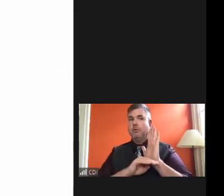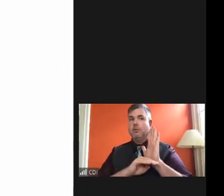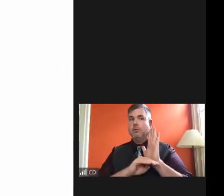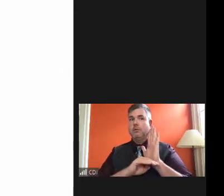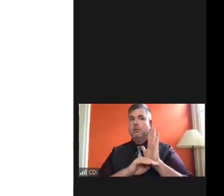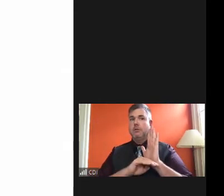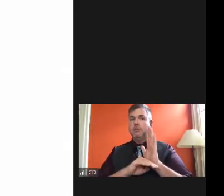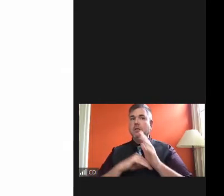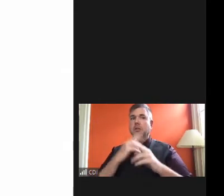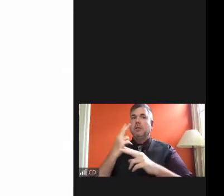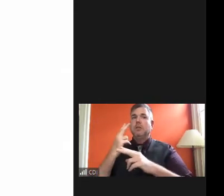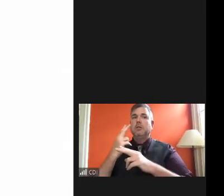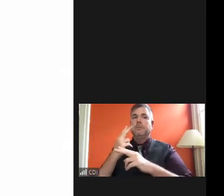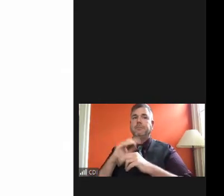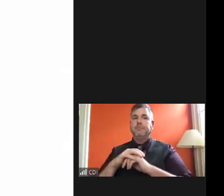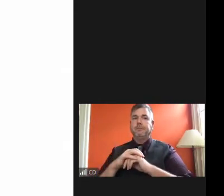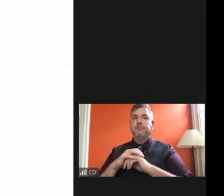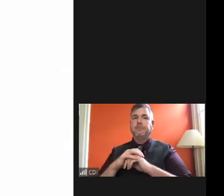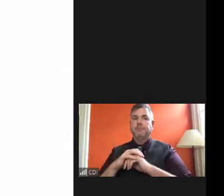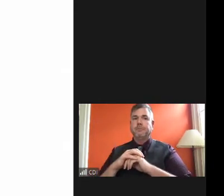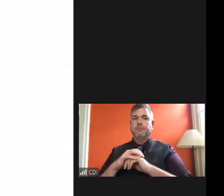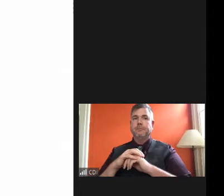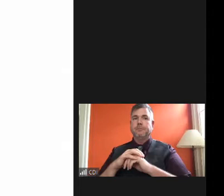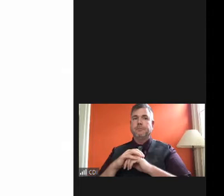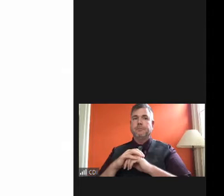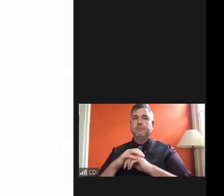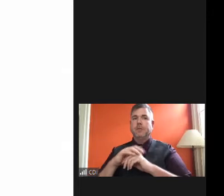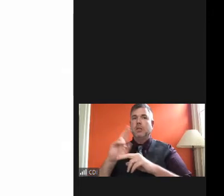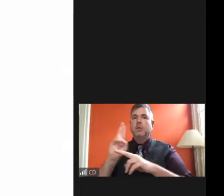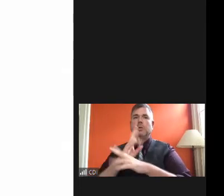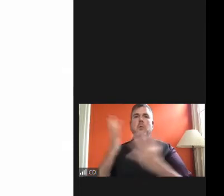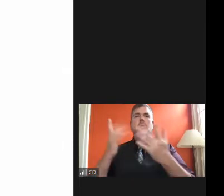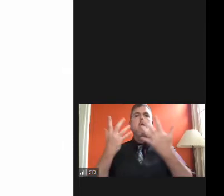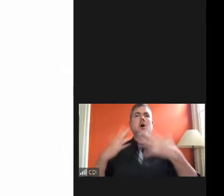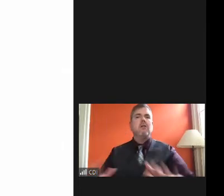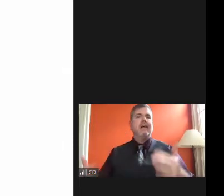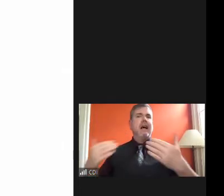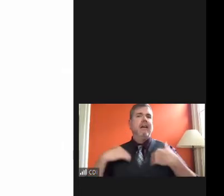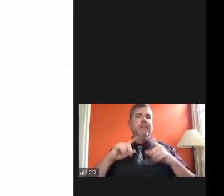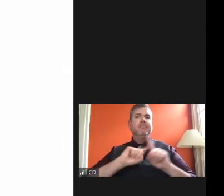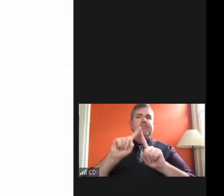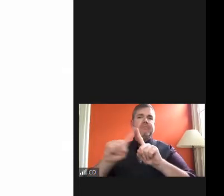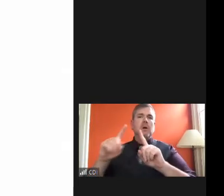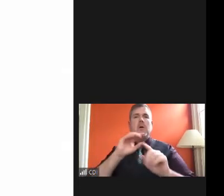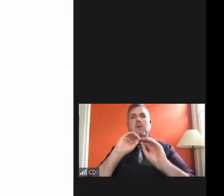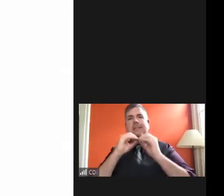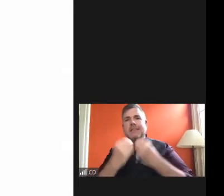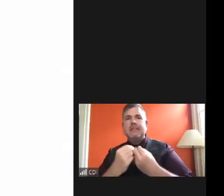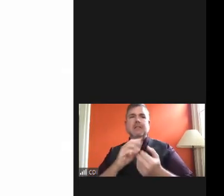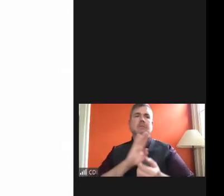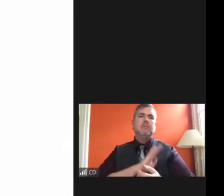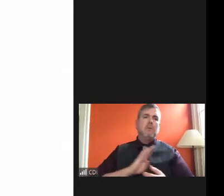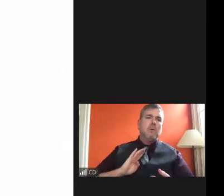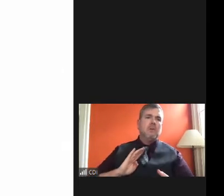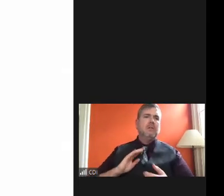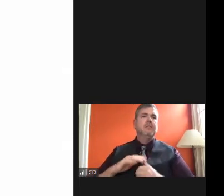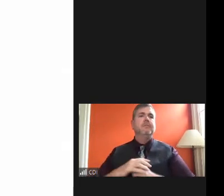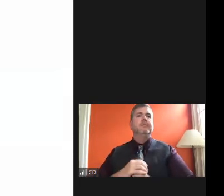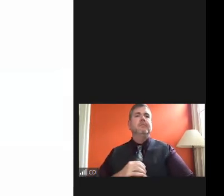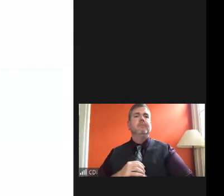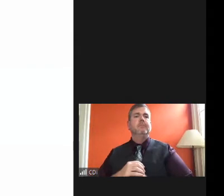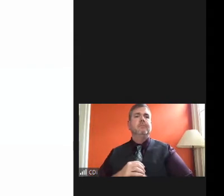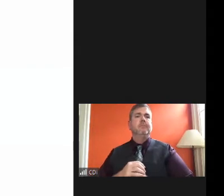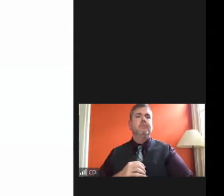of Alcoholic Beverage Control, the ABC, the Board of Barbering and Cosmetology, Cal OSHA, they have